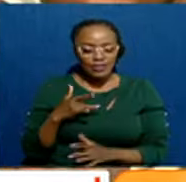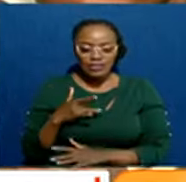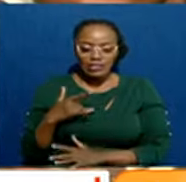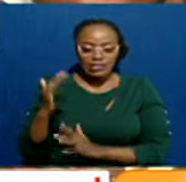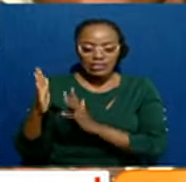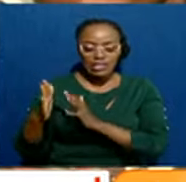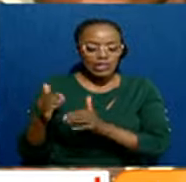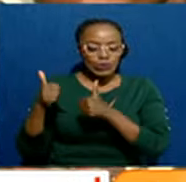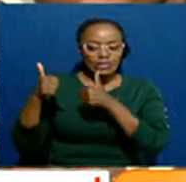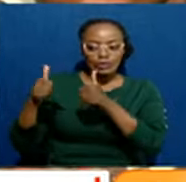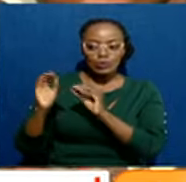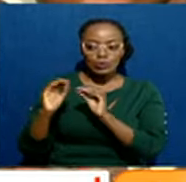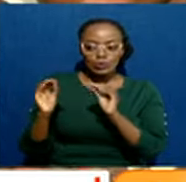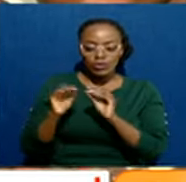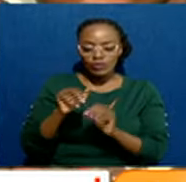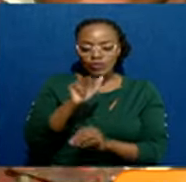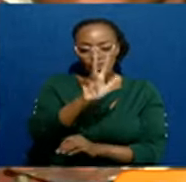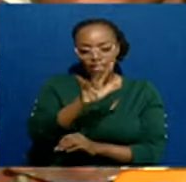Ni location tatu